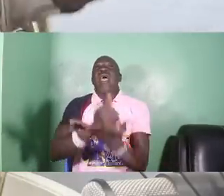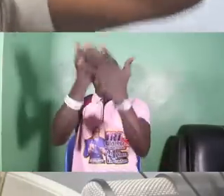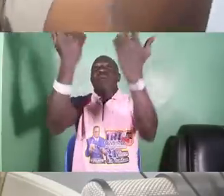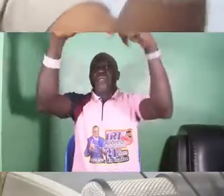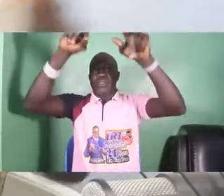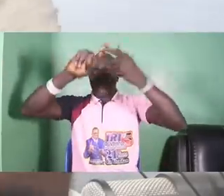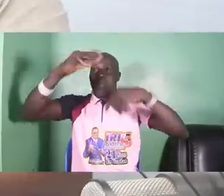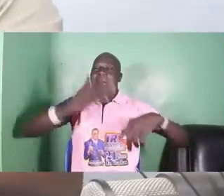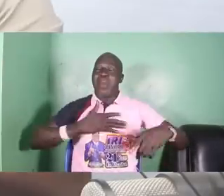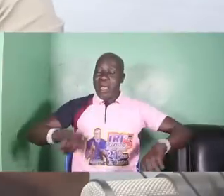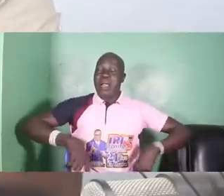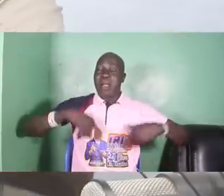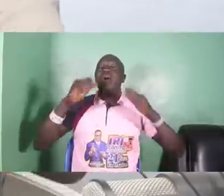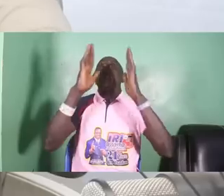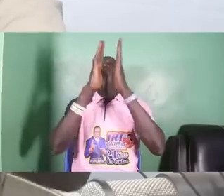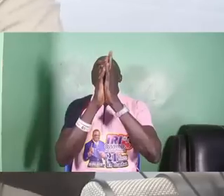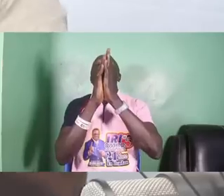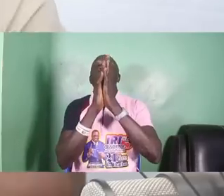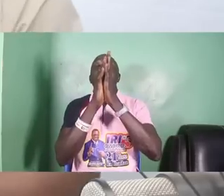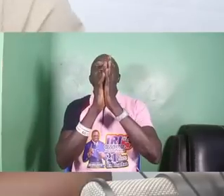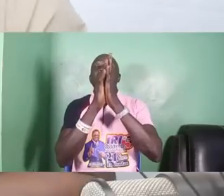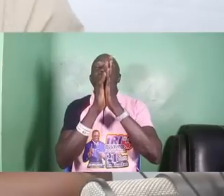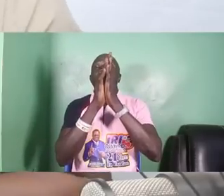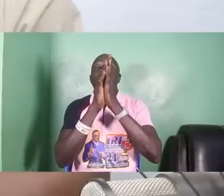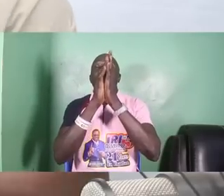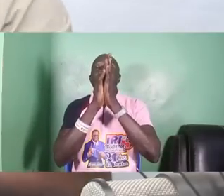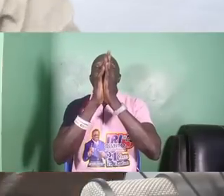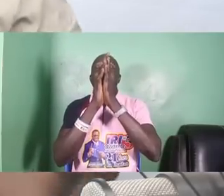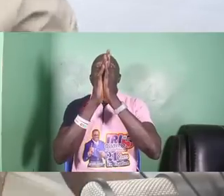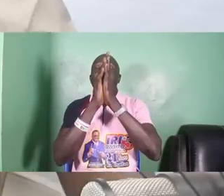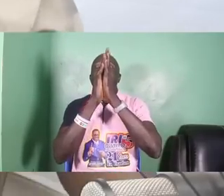kalẹ̀ sáyé ní oyè àdúrà